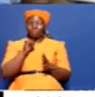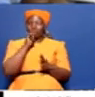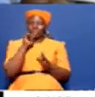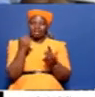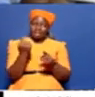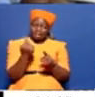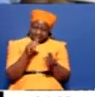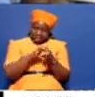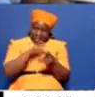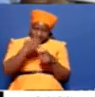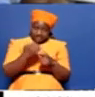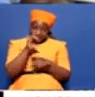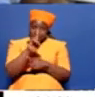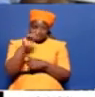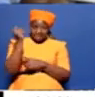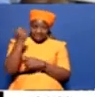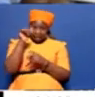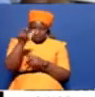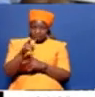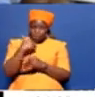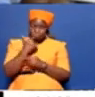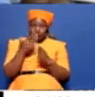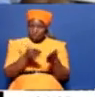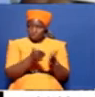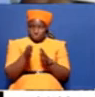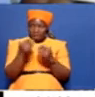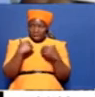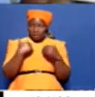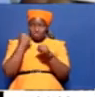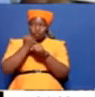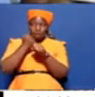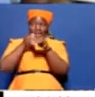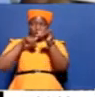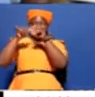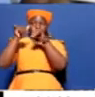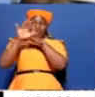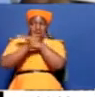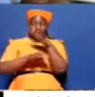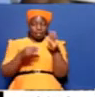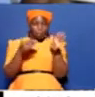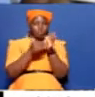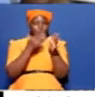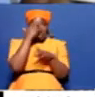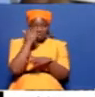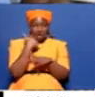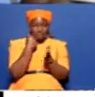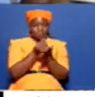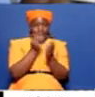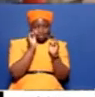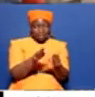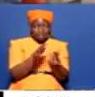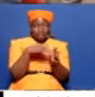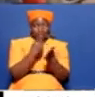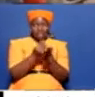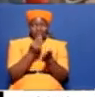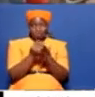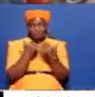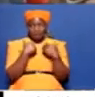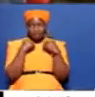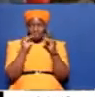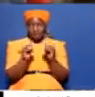an opportunity to work overseas is stopped because of lack of money, lack of financial capability. The